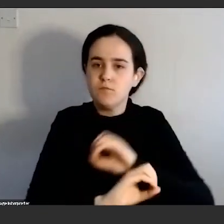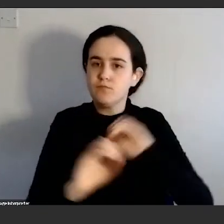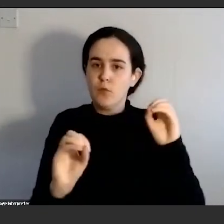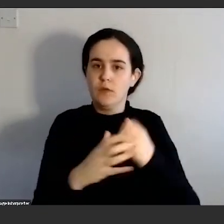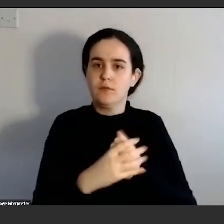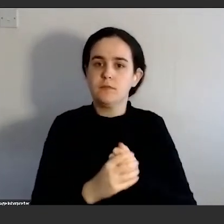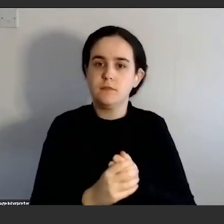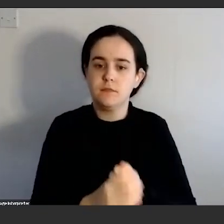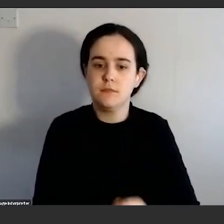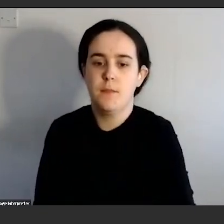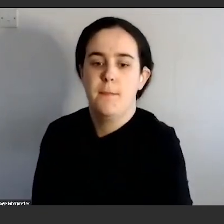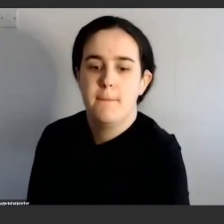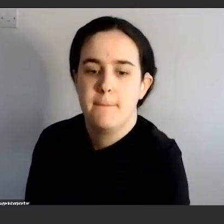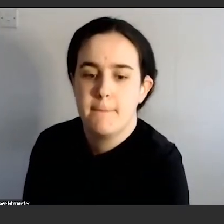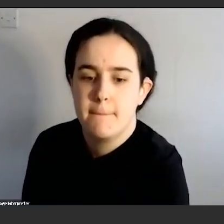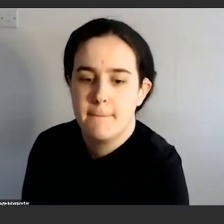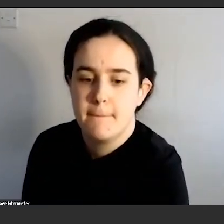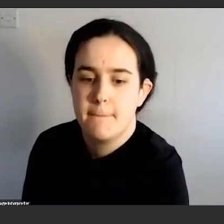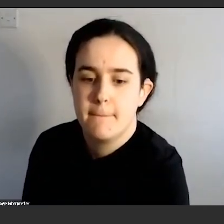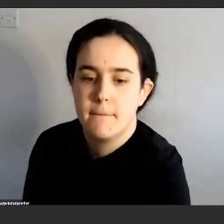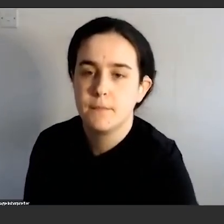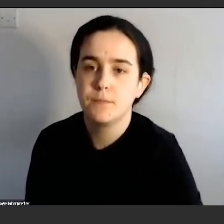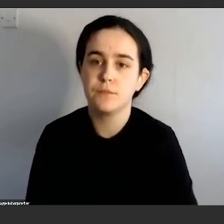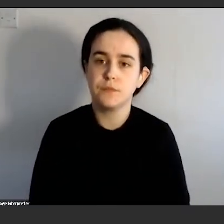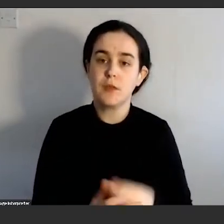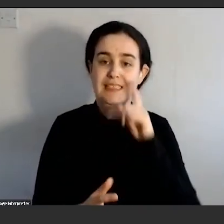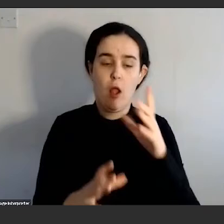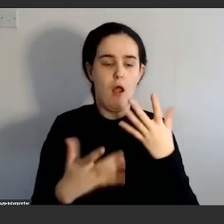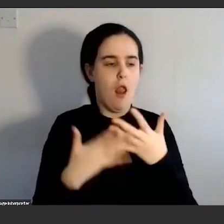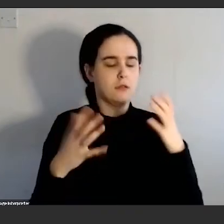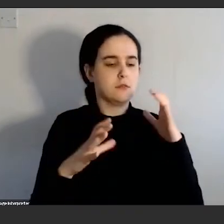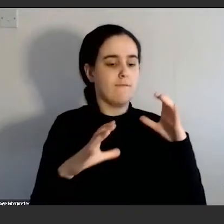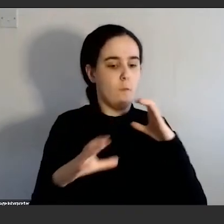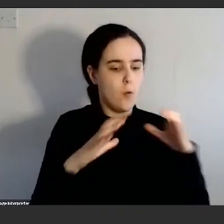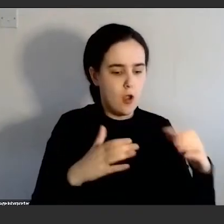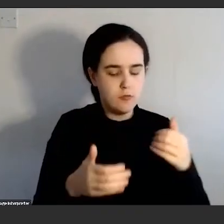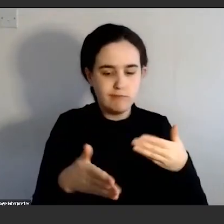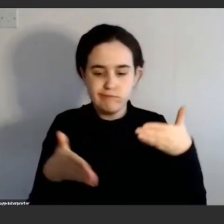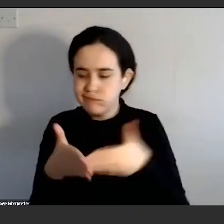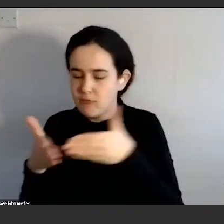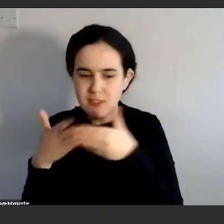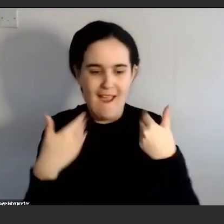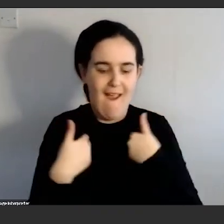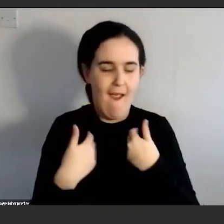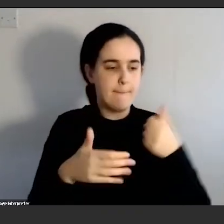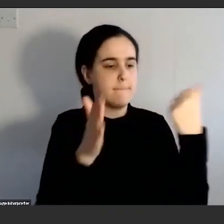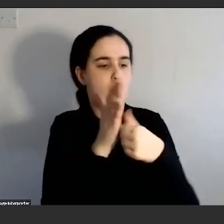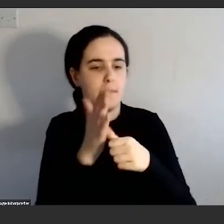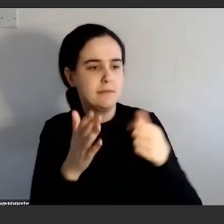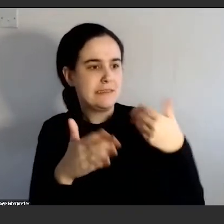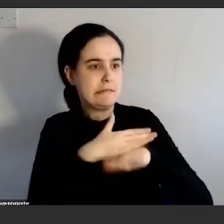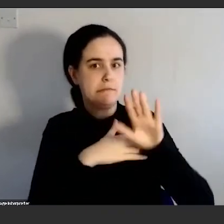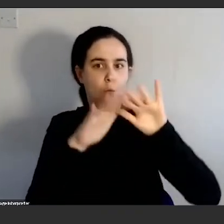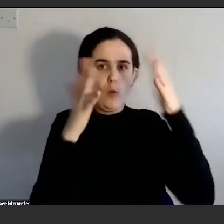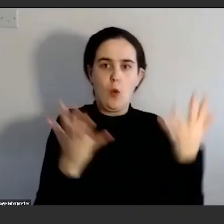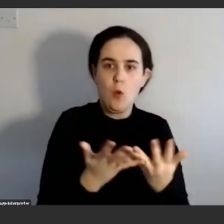If we remember what Mandela said, communication is everything. For us to succeed and become better in Africa, we